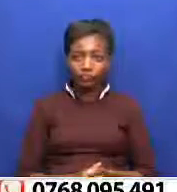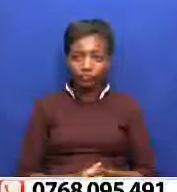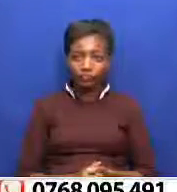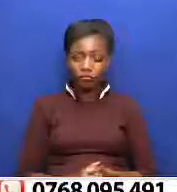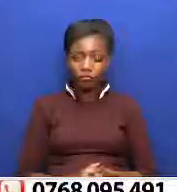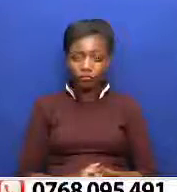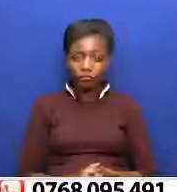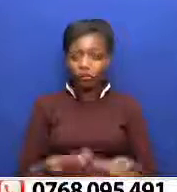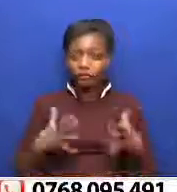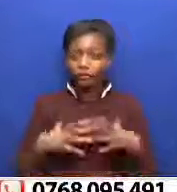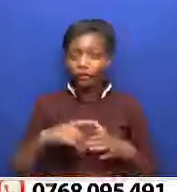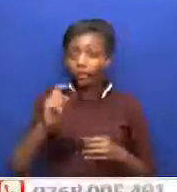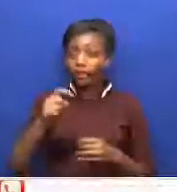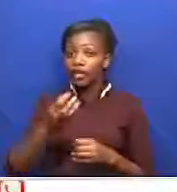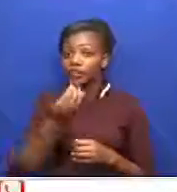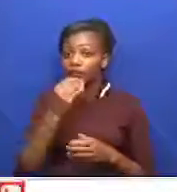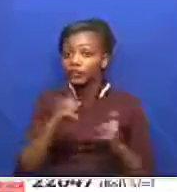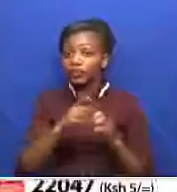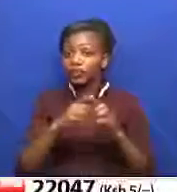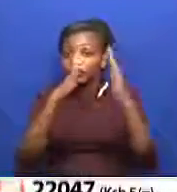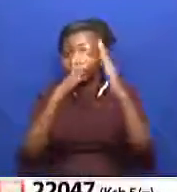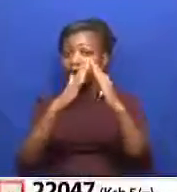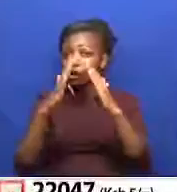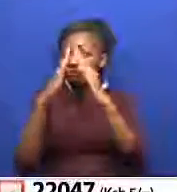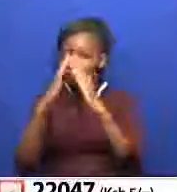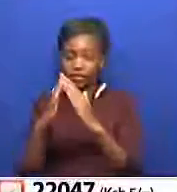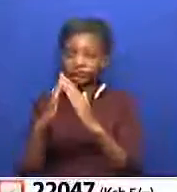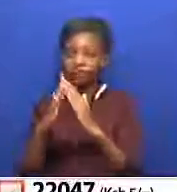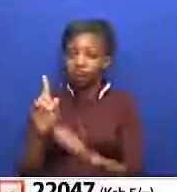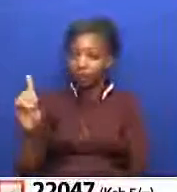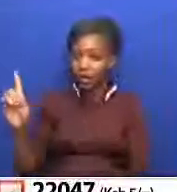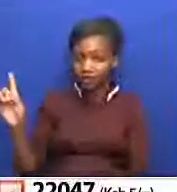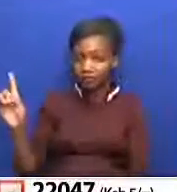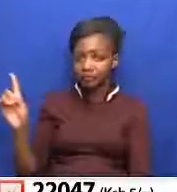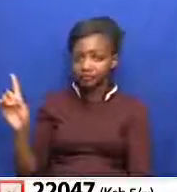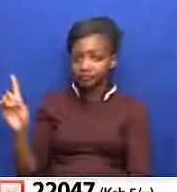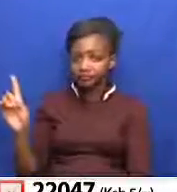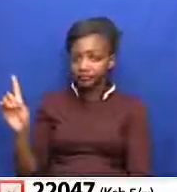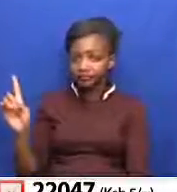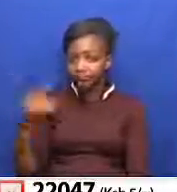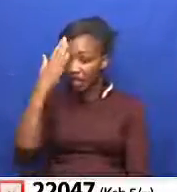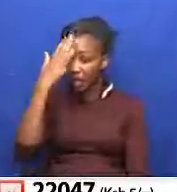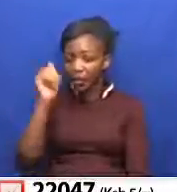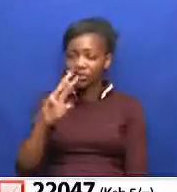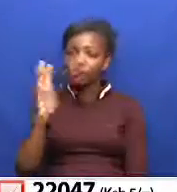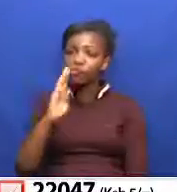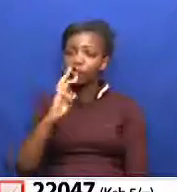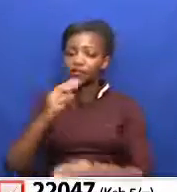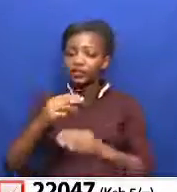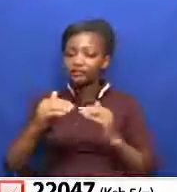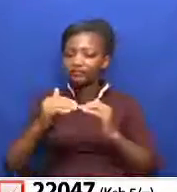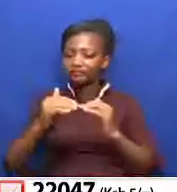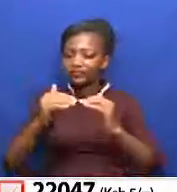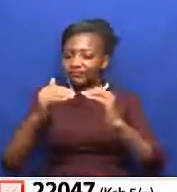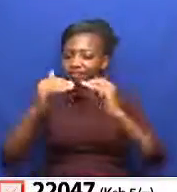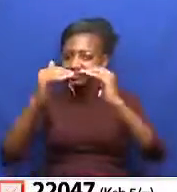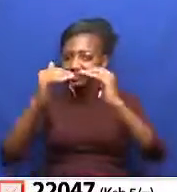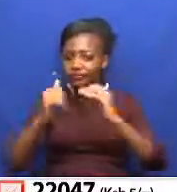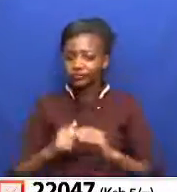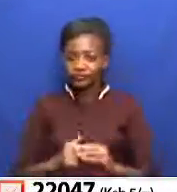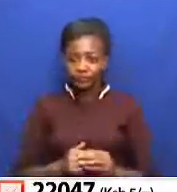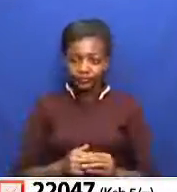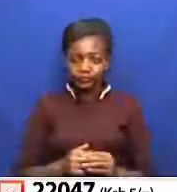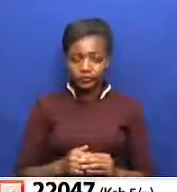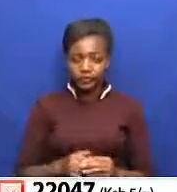They are in need of food and shelter for hundreds of people following the surging water levels in Lake Turkana.